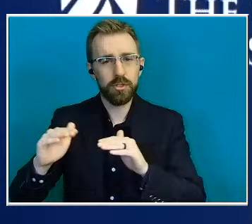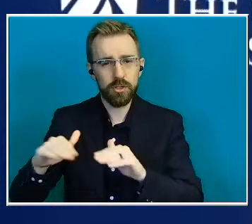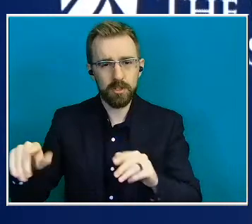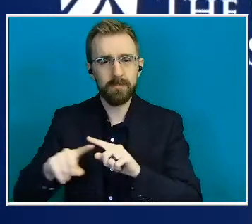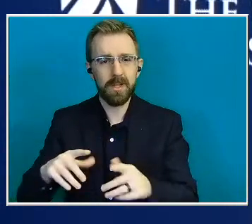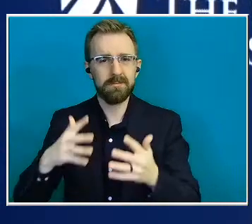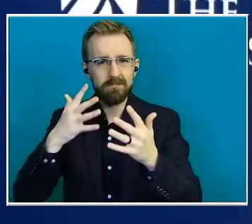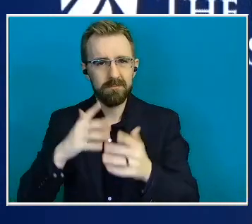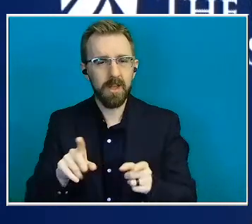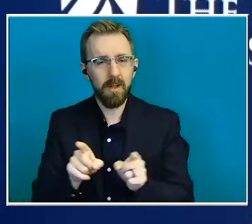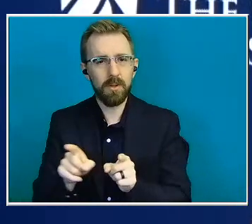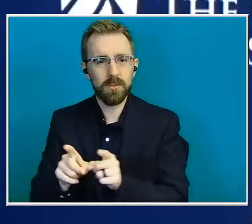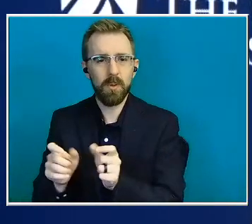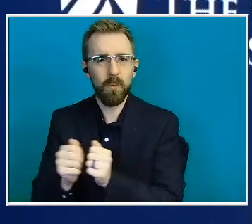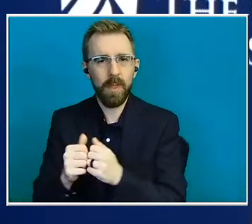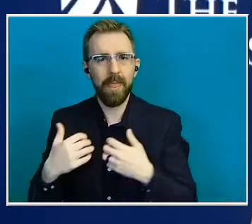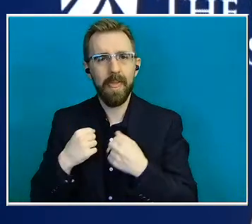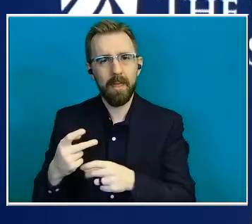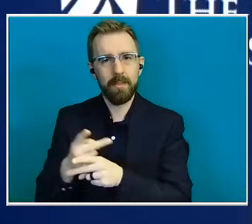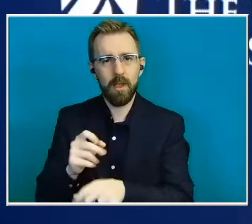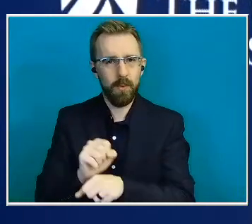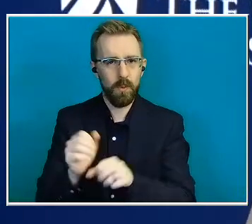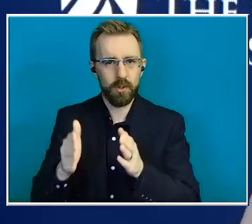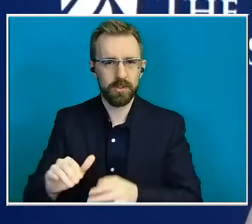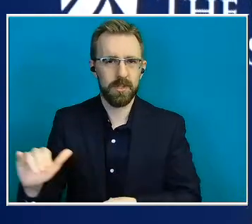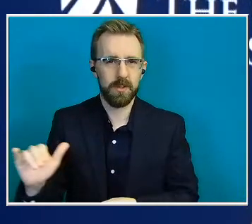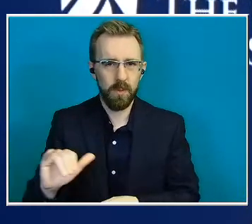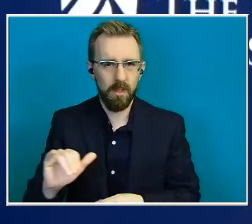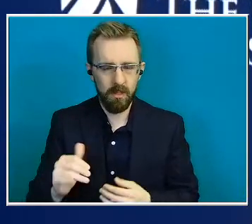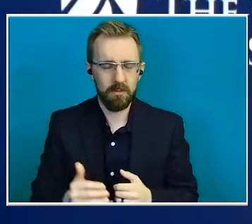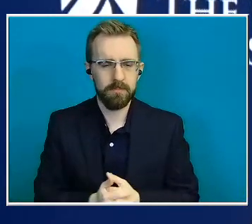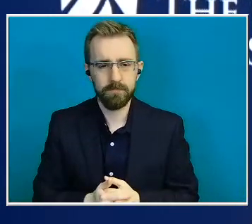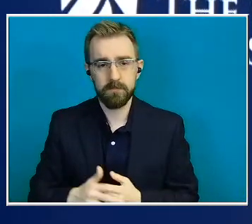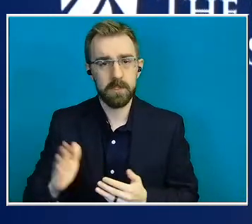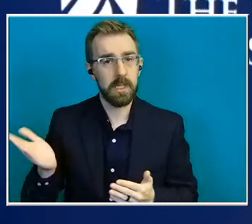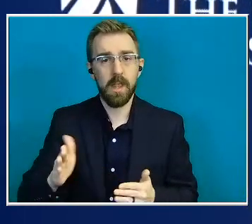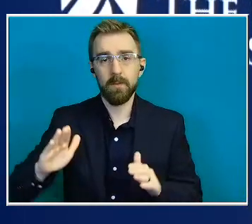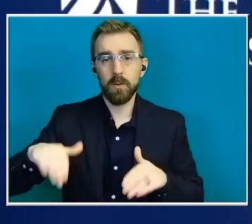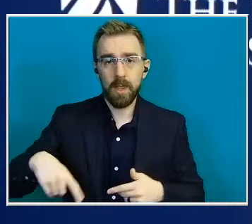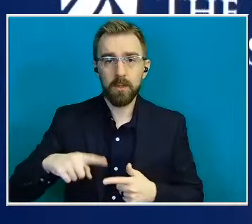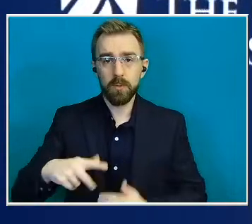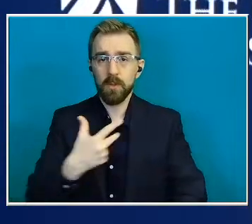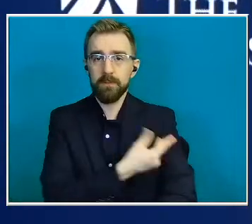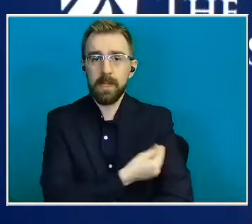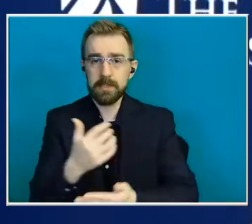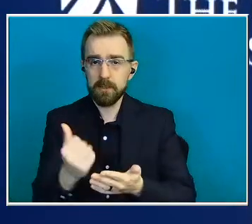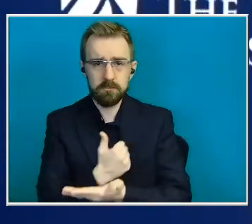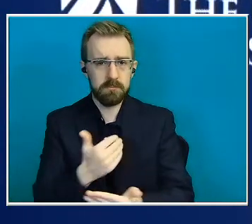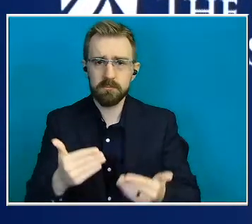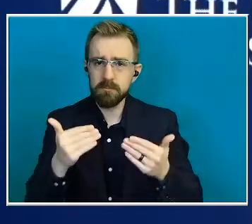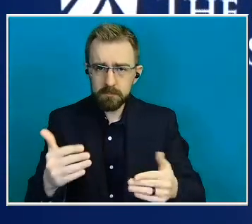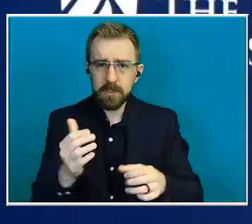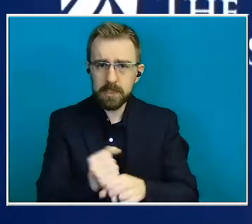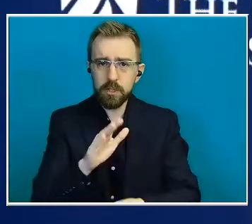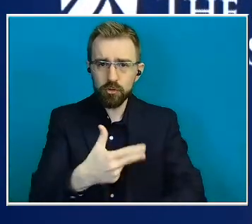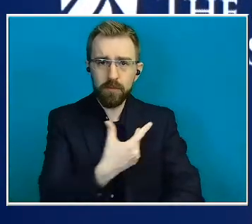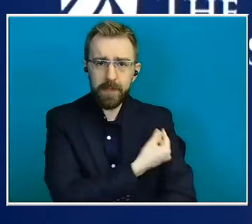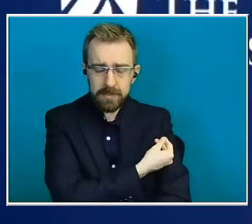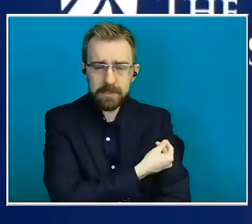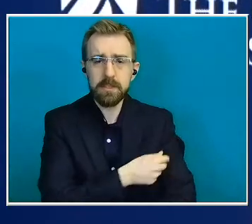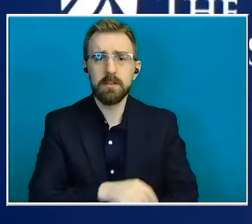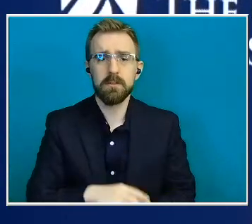with healthcare workers as well. But it's never too late to get vaccinated. Please go get your vaccinations. I know that I got my